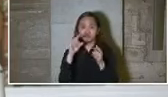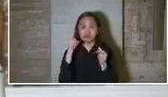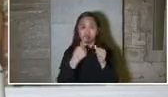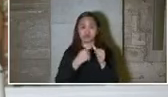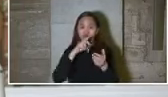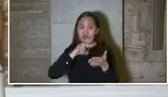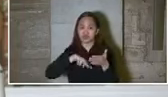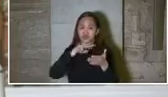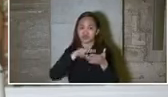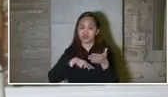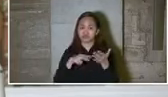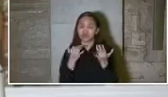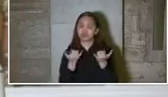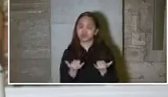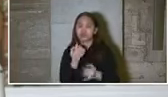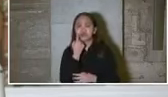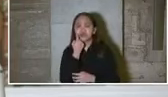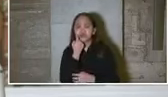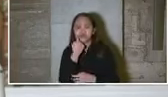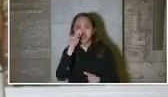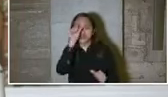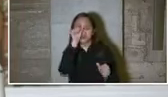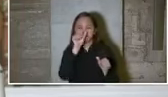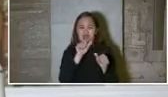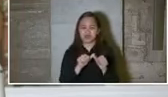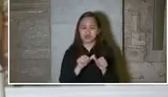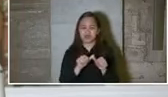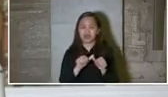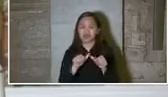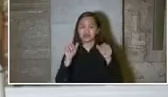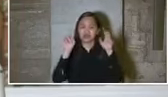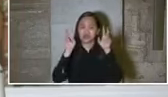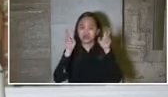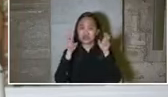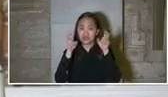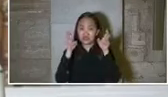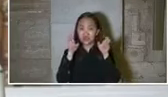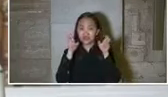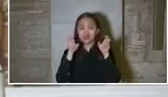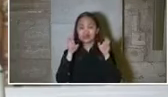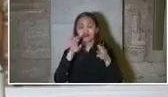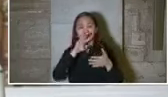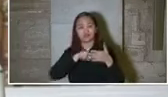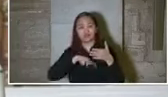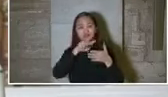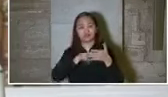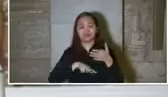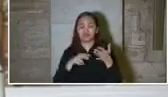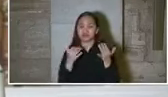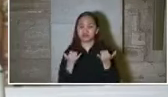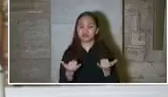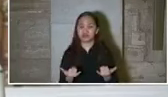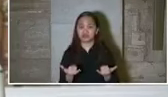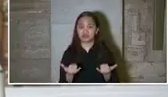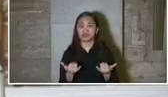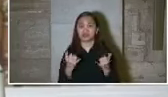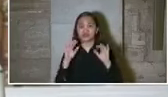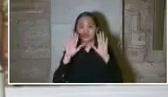today, we are reminded of the theme of our readings for this Sunday: